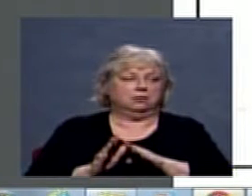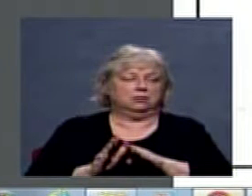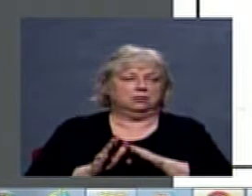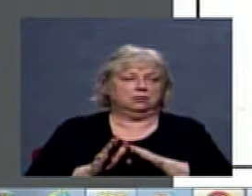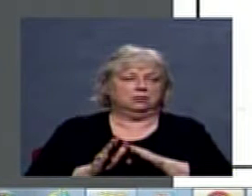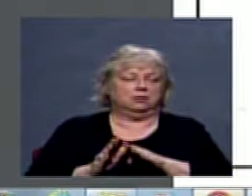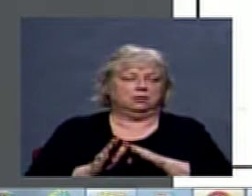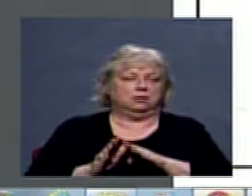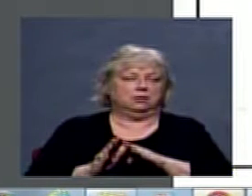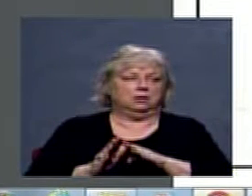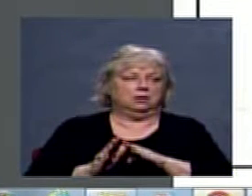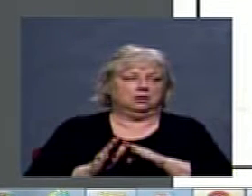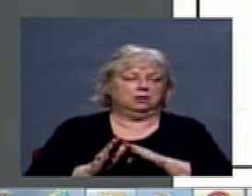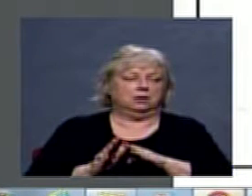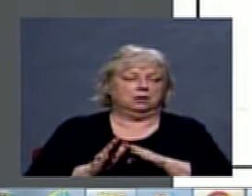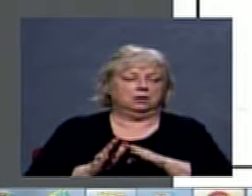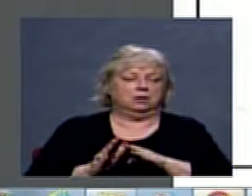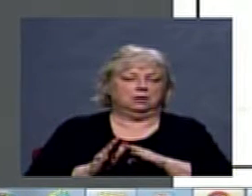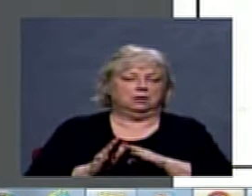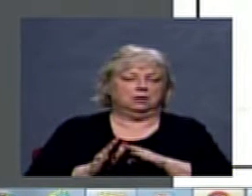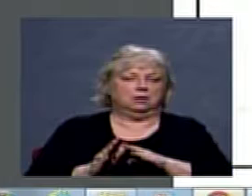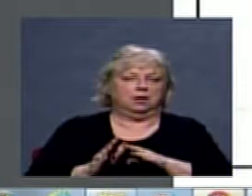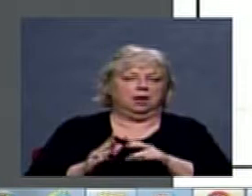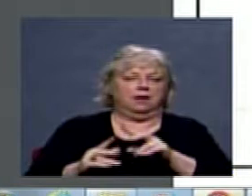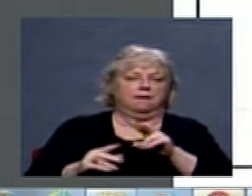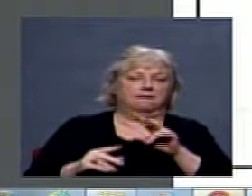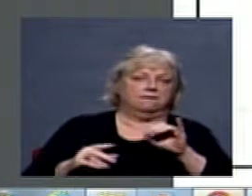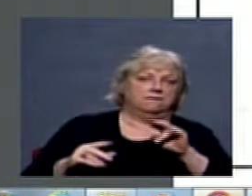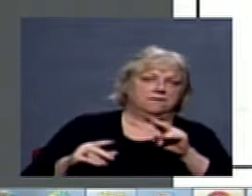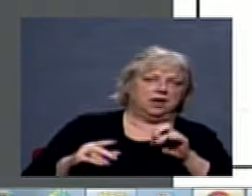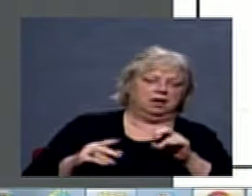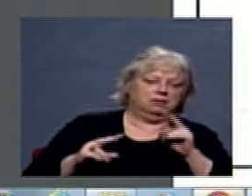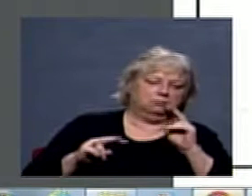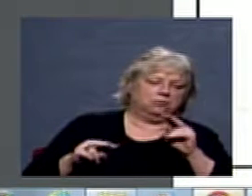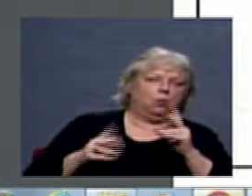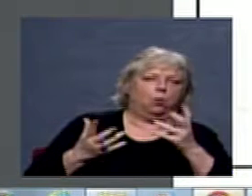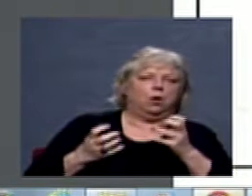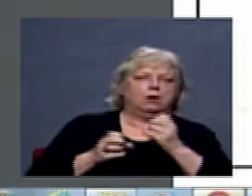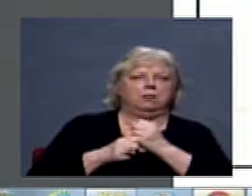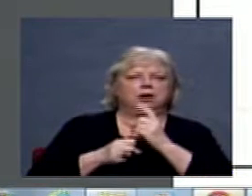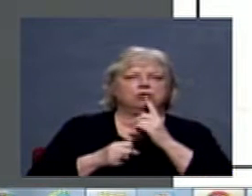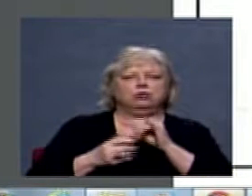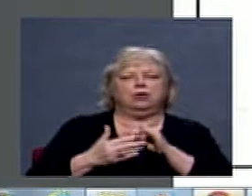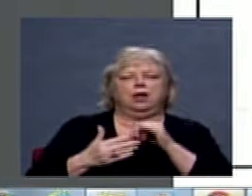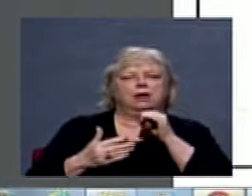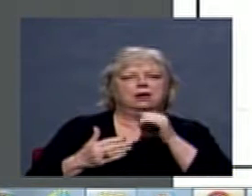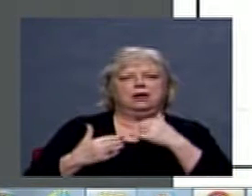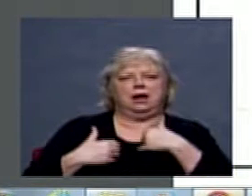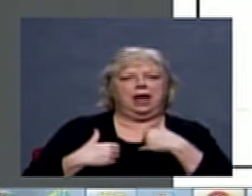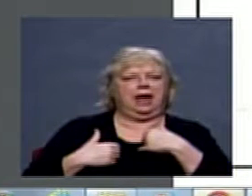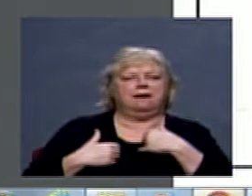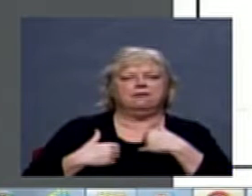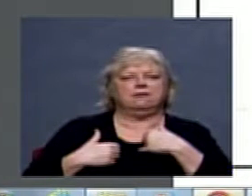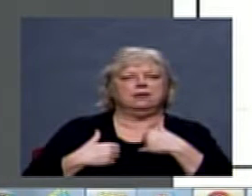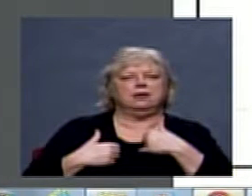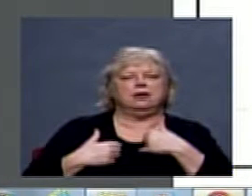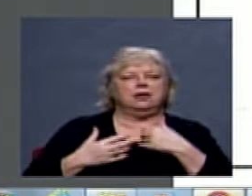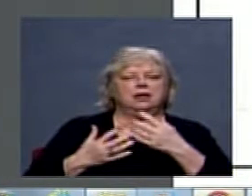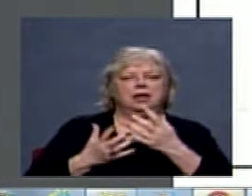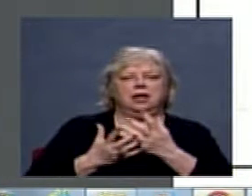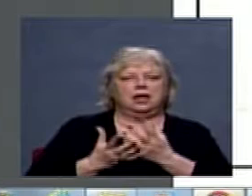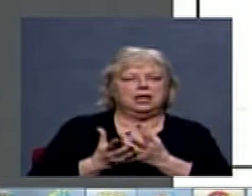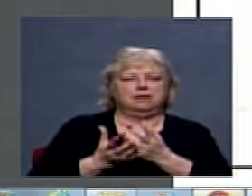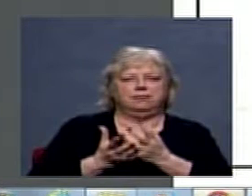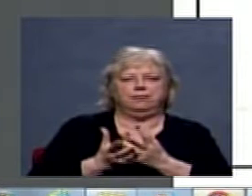when Vince looked at it, he wanted to verify if there was any, and there wasn't any detention that existed, so we're not required